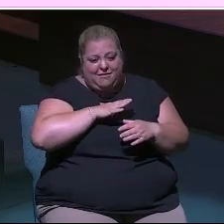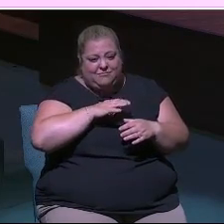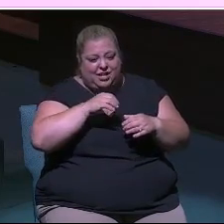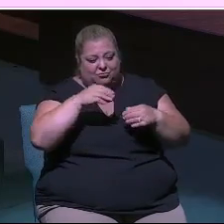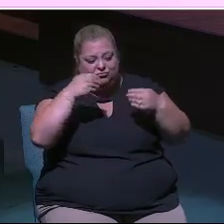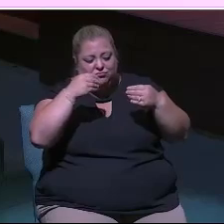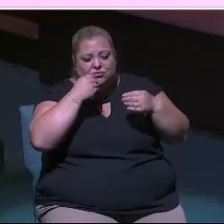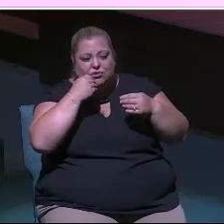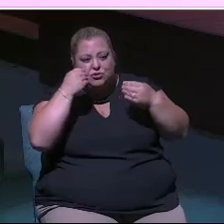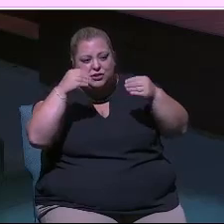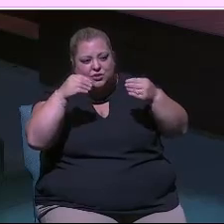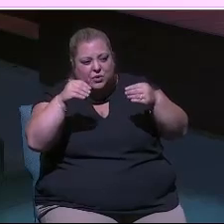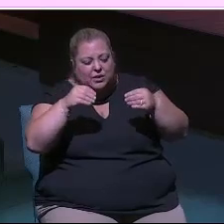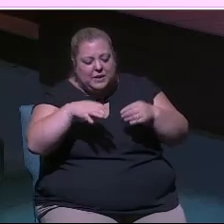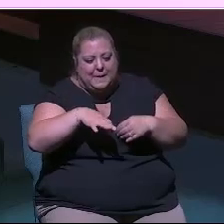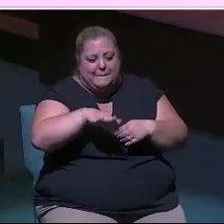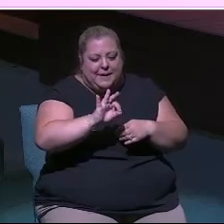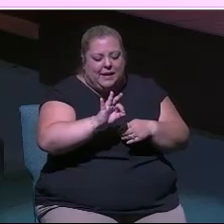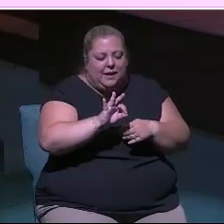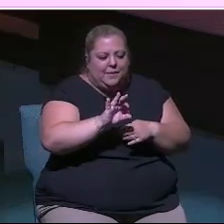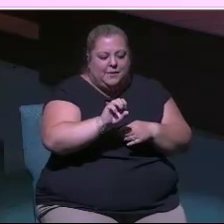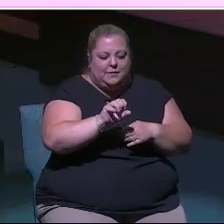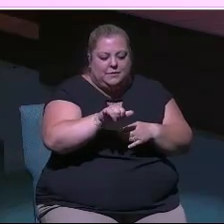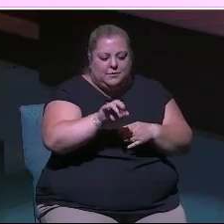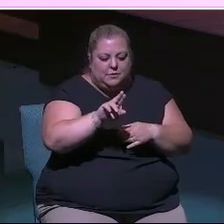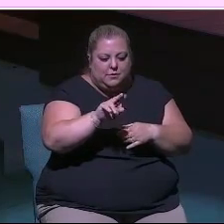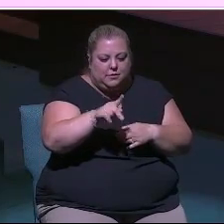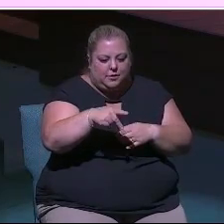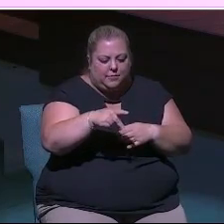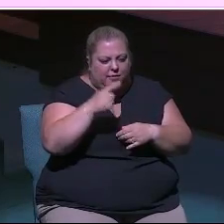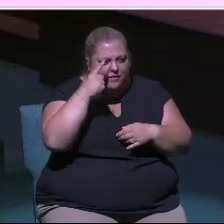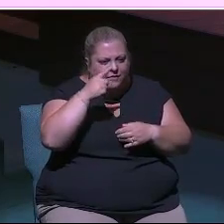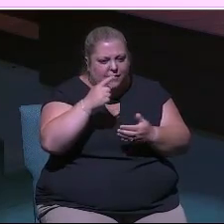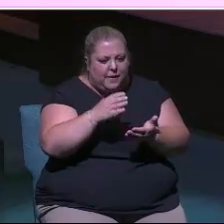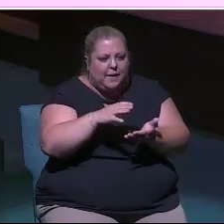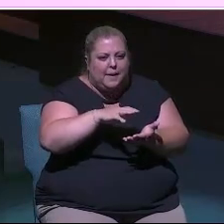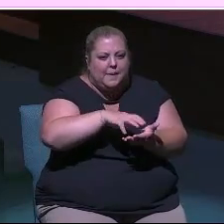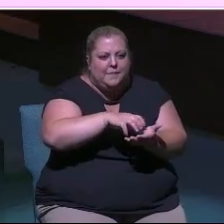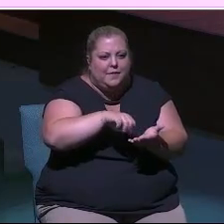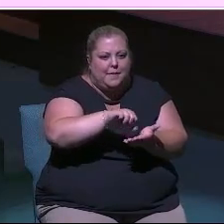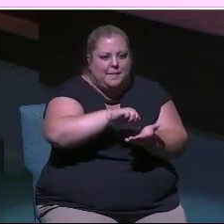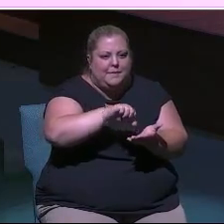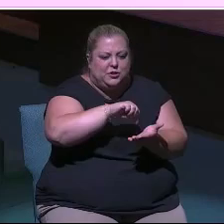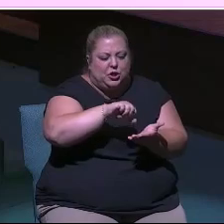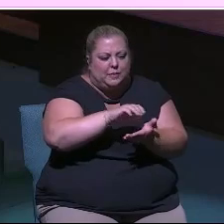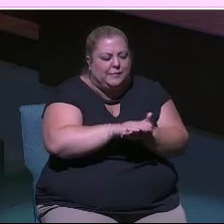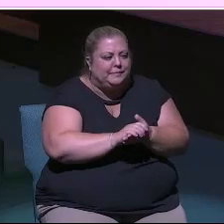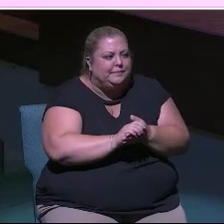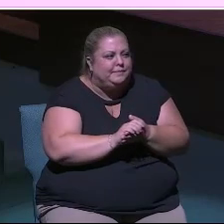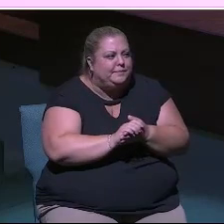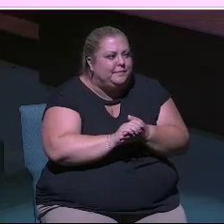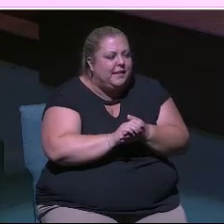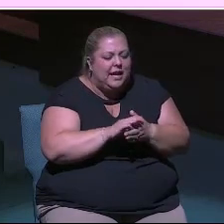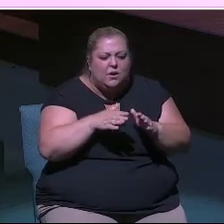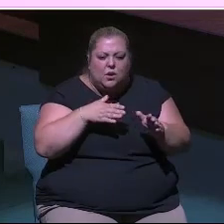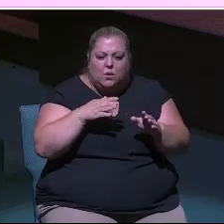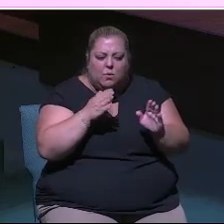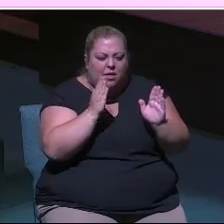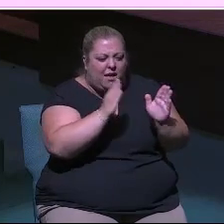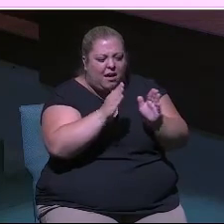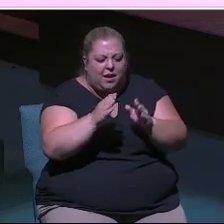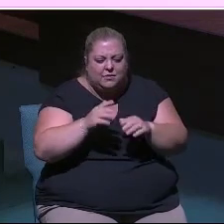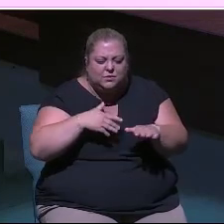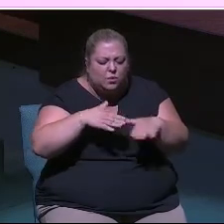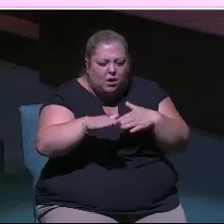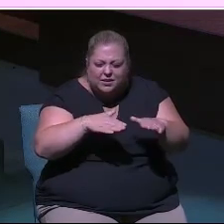and he was there to pick up syrup, pancake syrup. And he was walking down the aisles, and he could not think of what it was